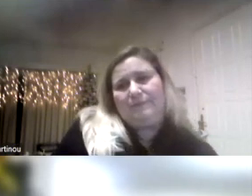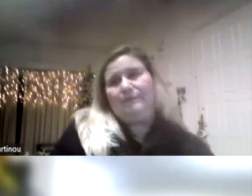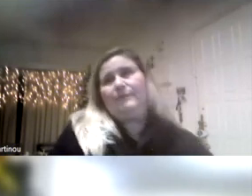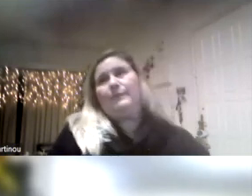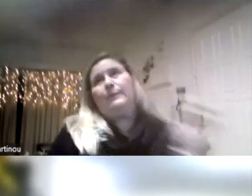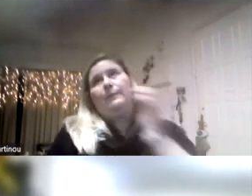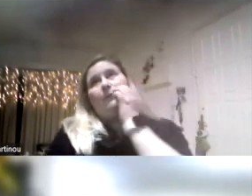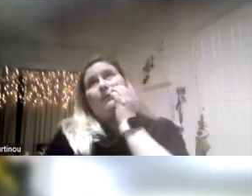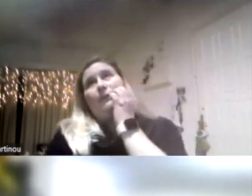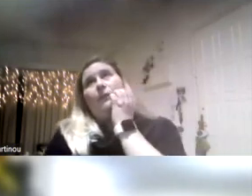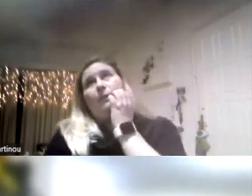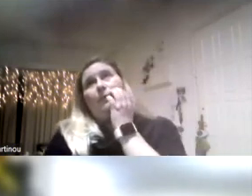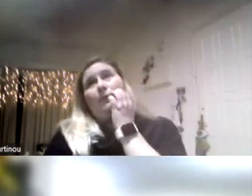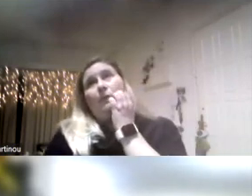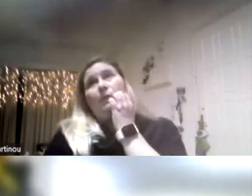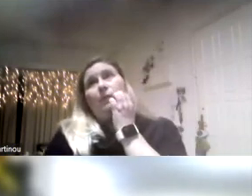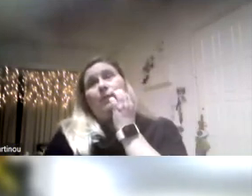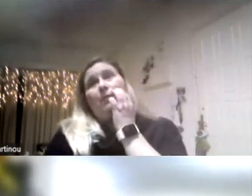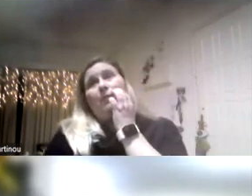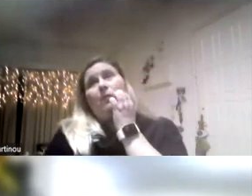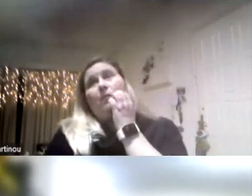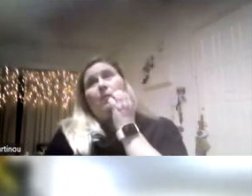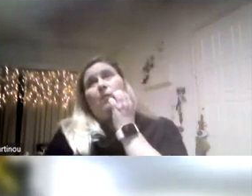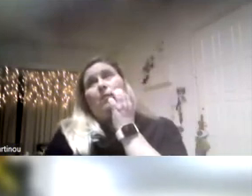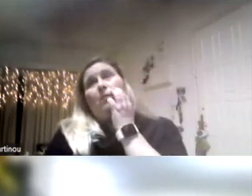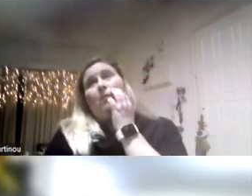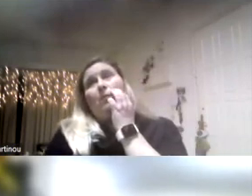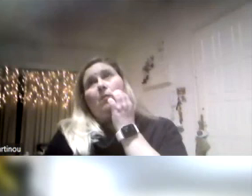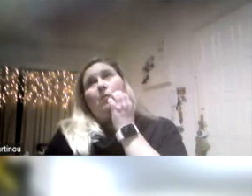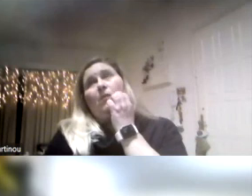or Cyprus that disappeared unassisted?